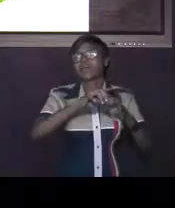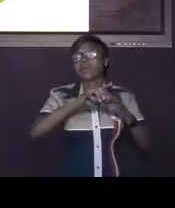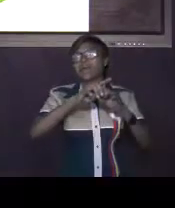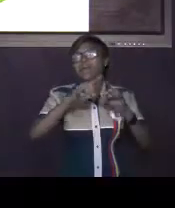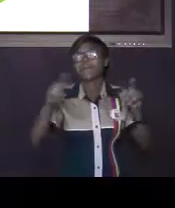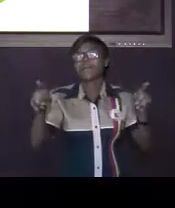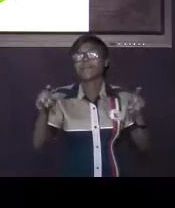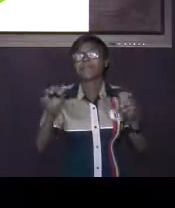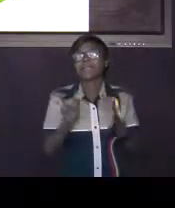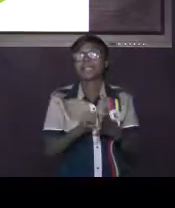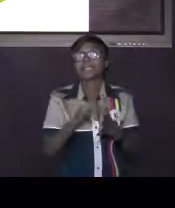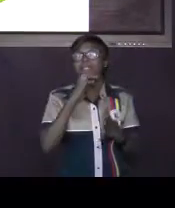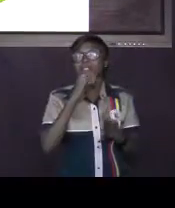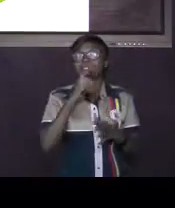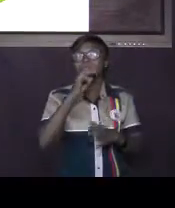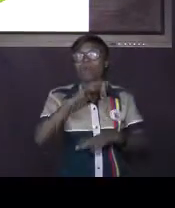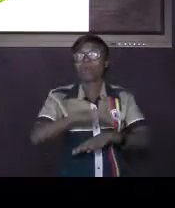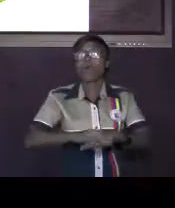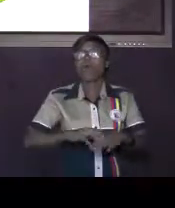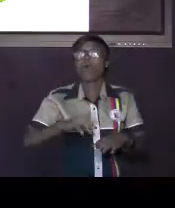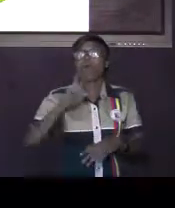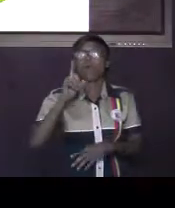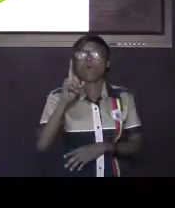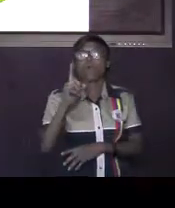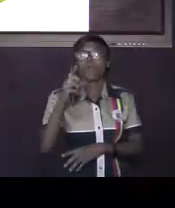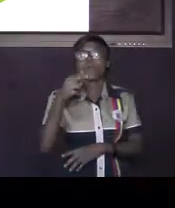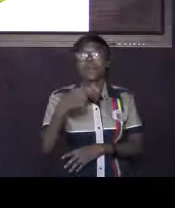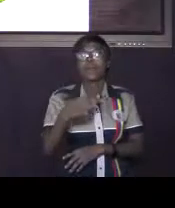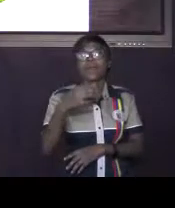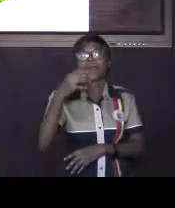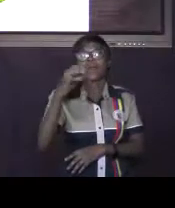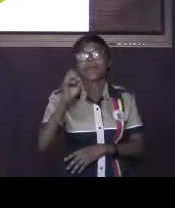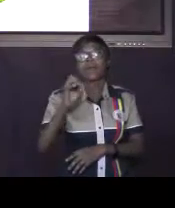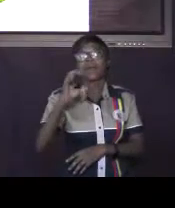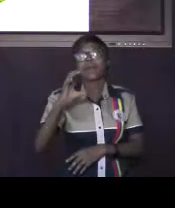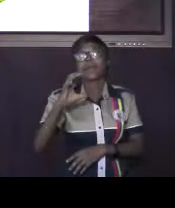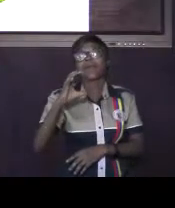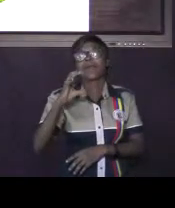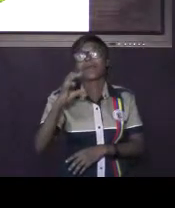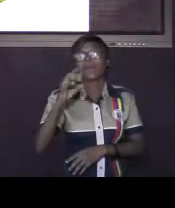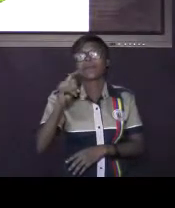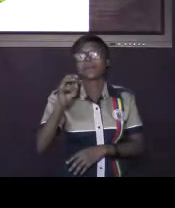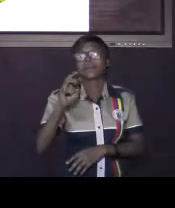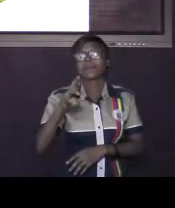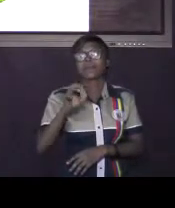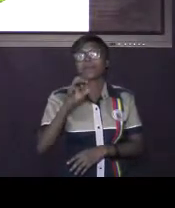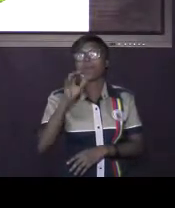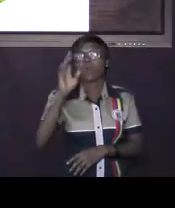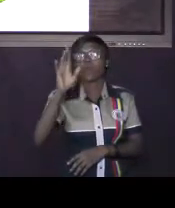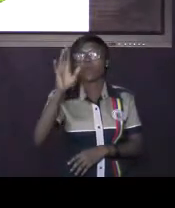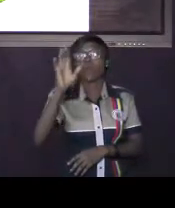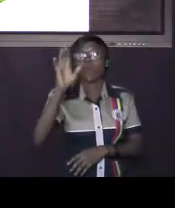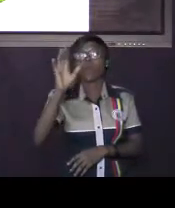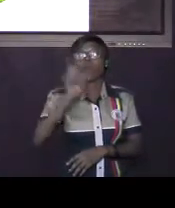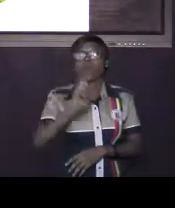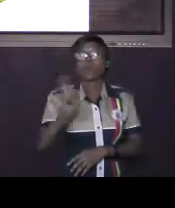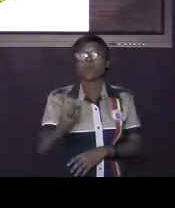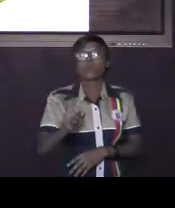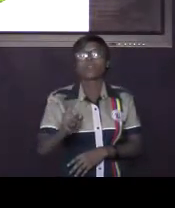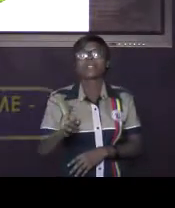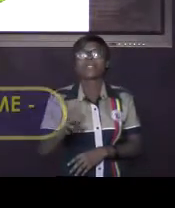portion of land that is 1 hectare. Again, 1 hectare of land is 100 meter